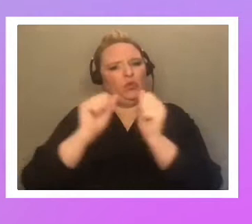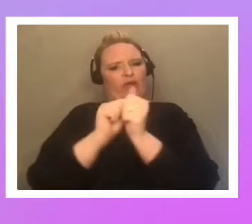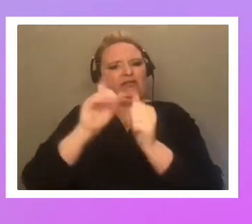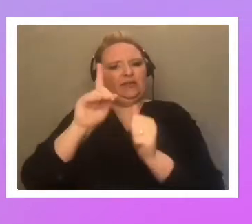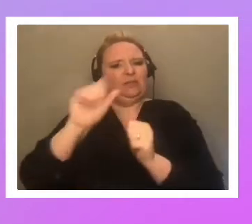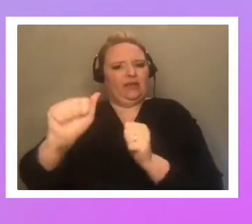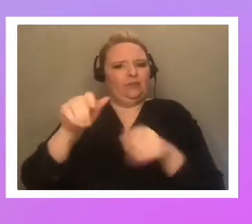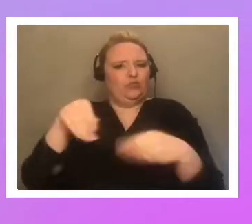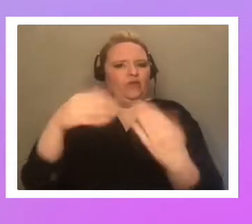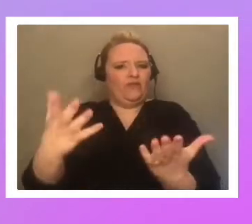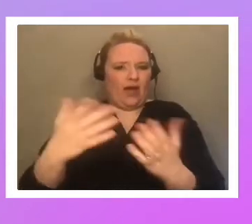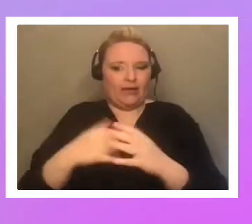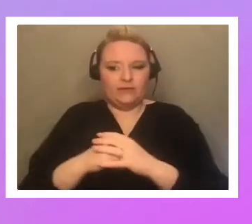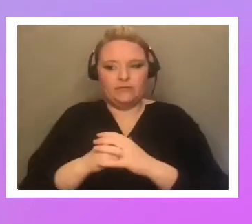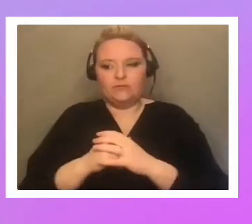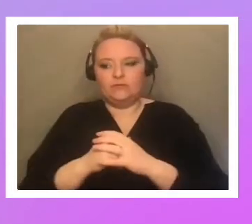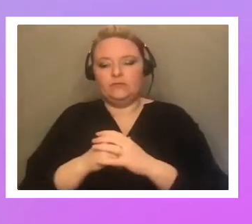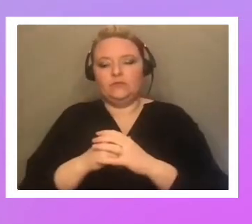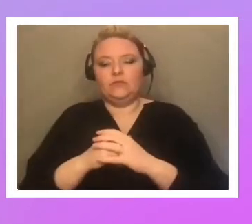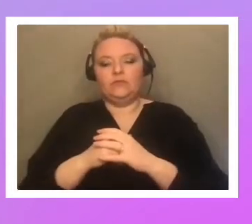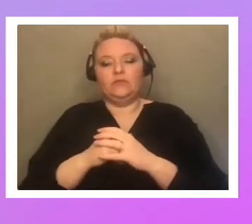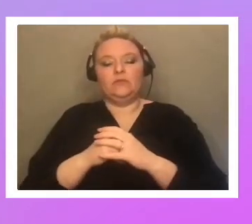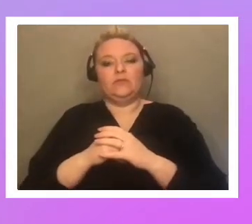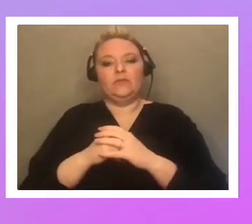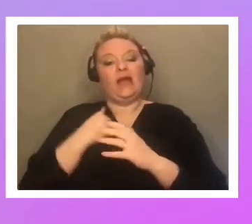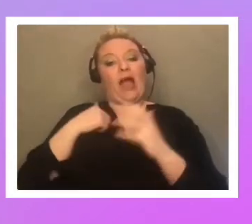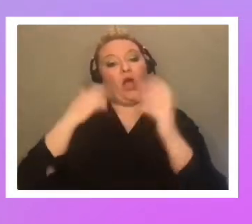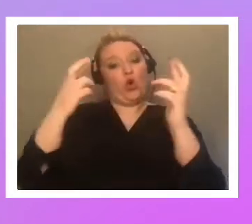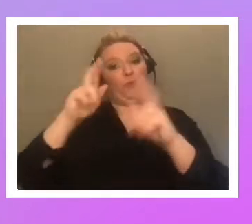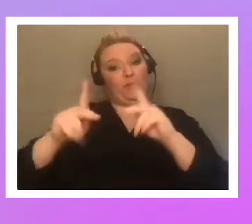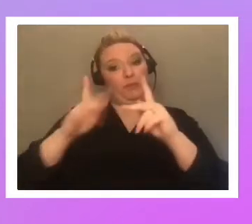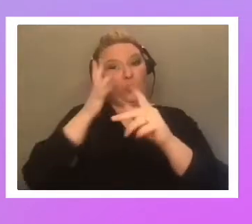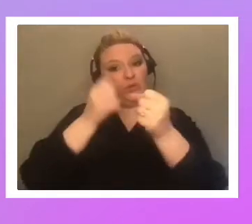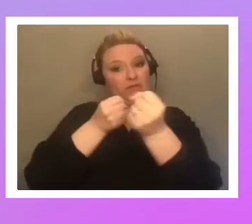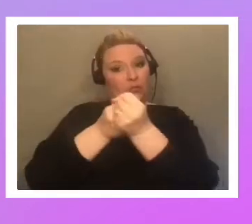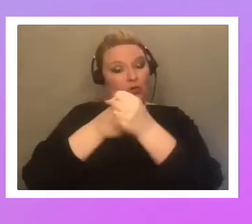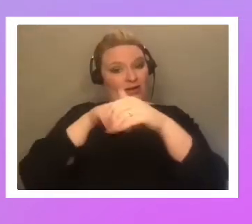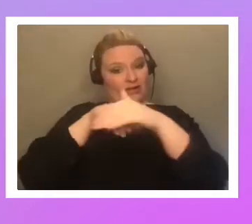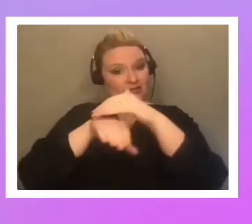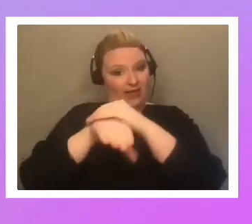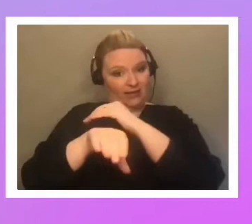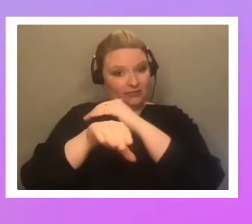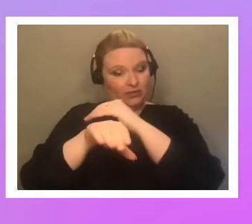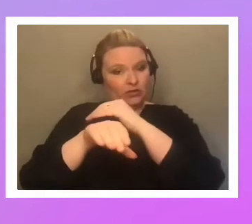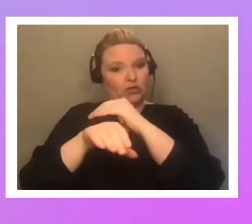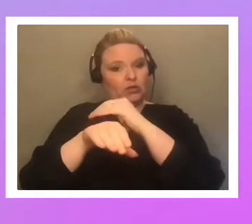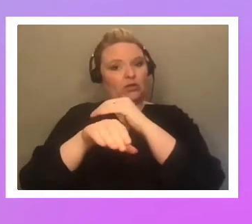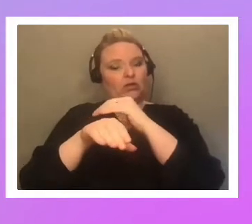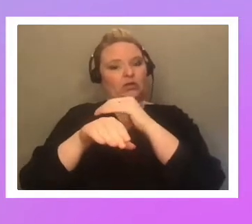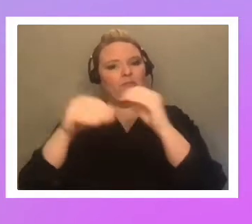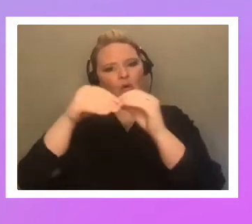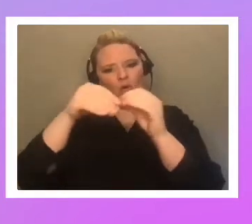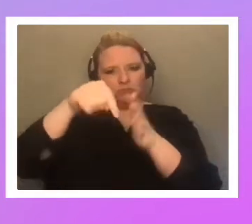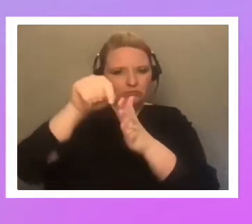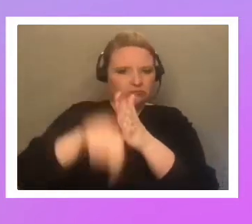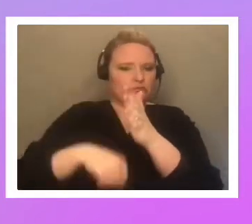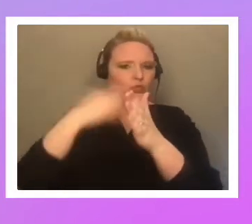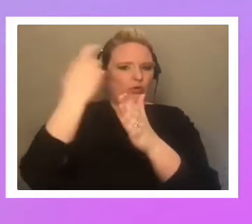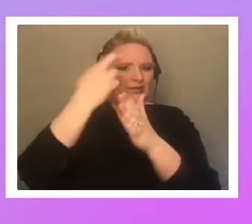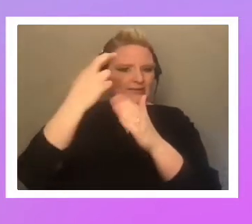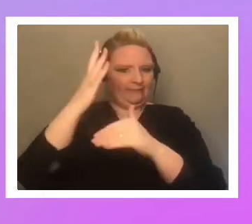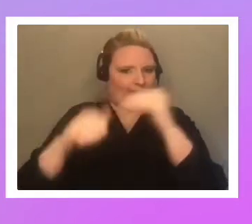Now, I would hope that people would support accessibility for more altruistic reasons,